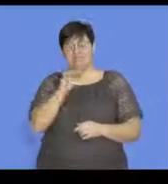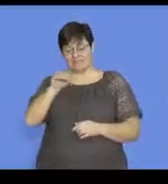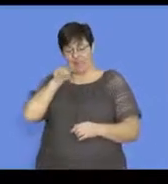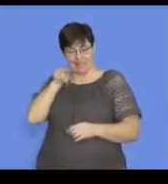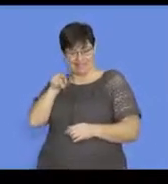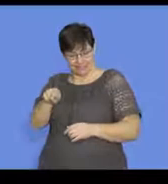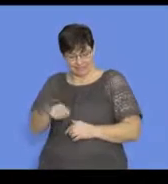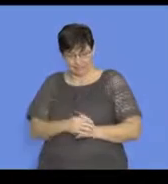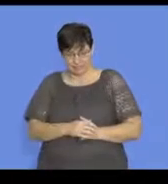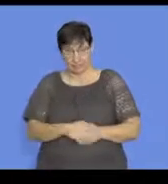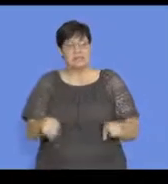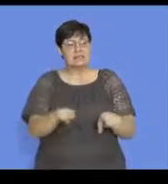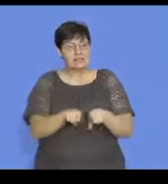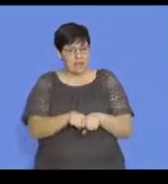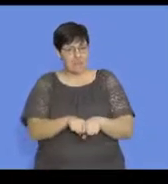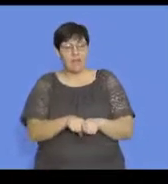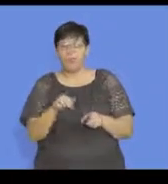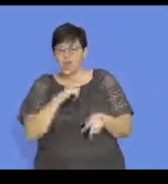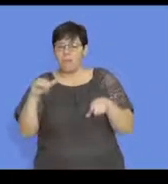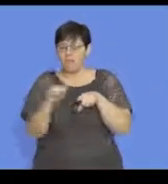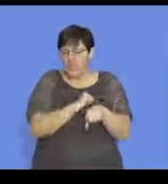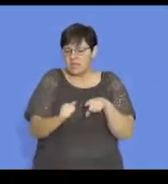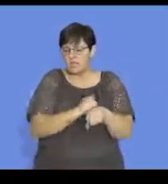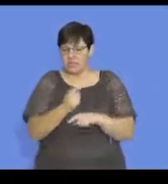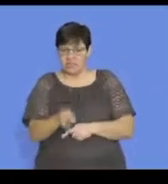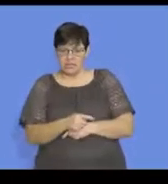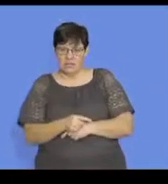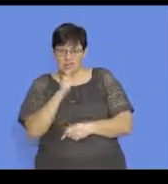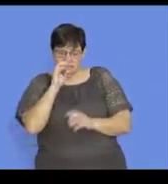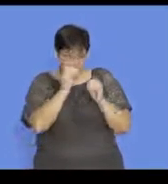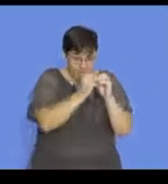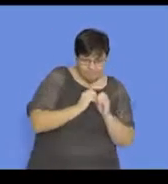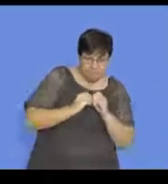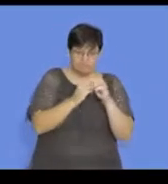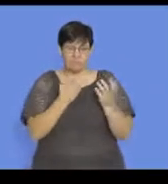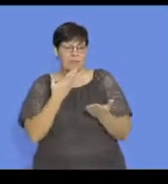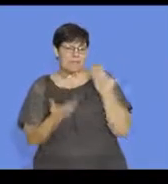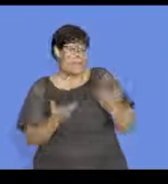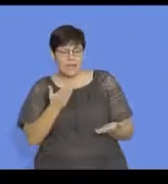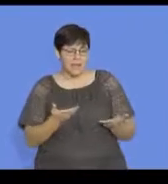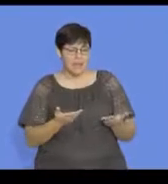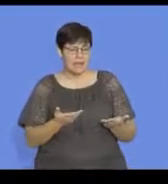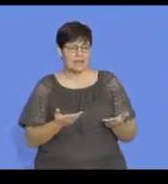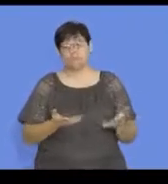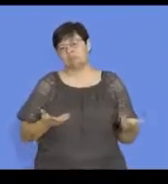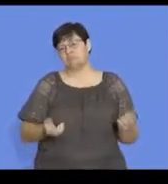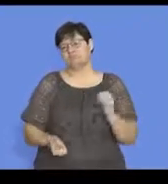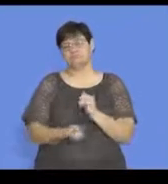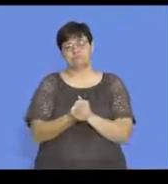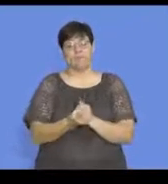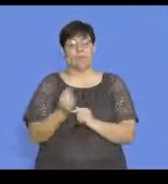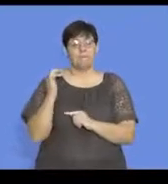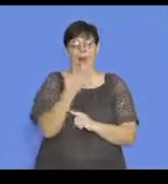to practice on seeds. We need to bioengineering. Can we maybe come up with a way that plants